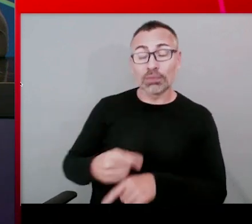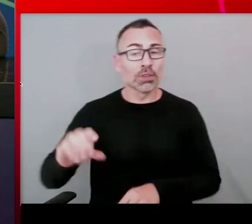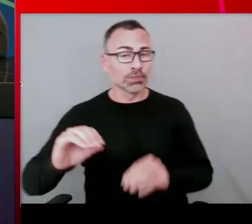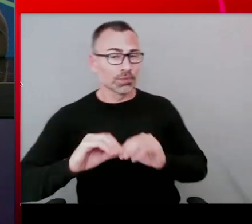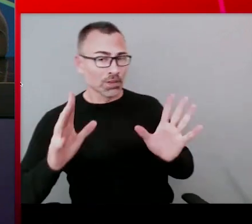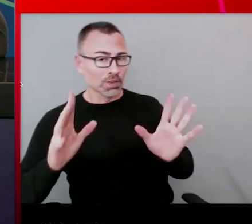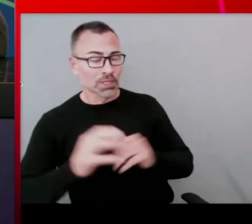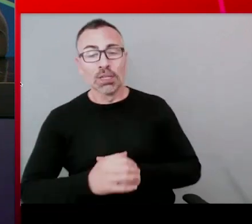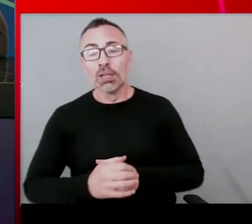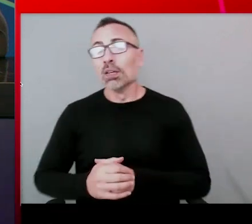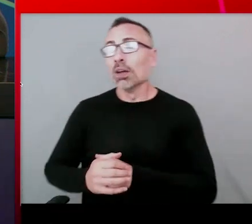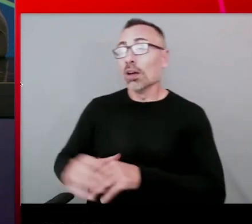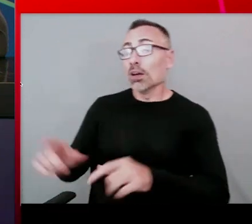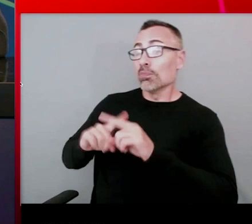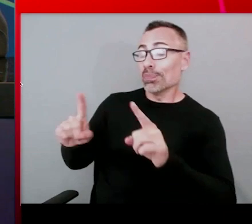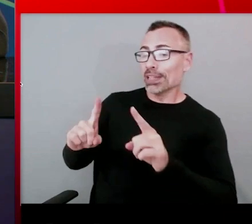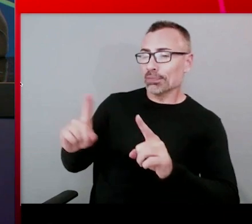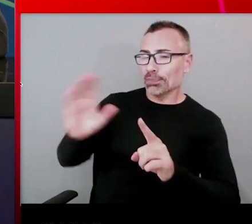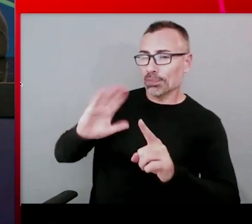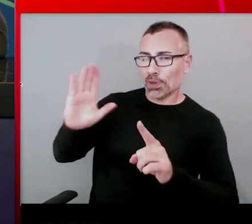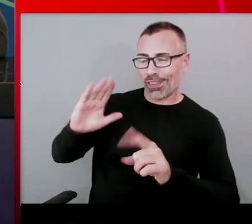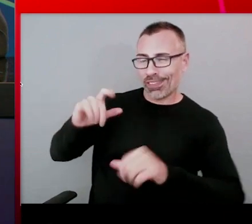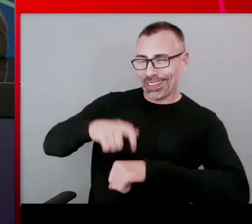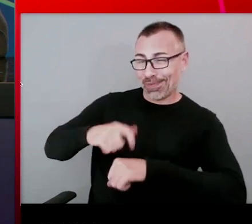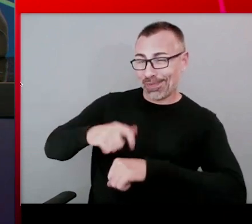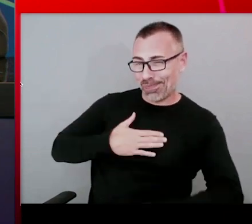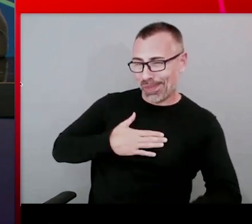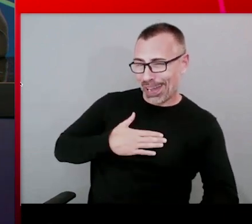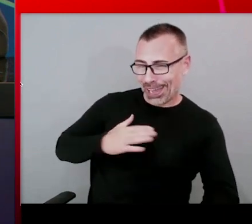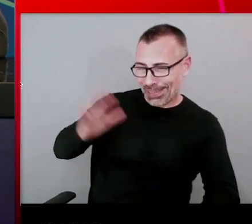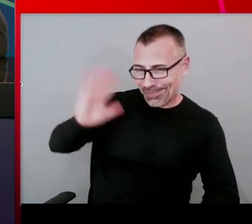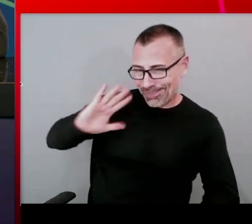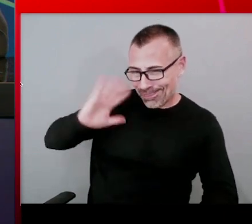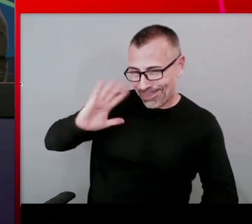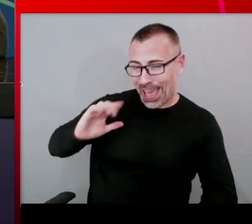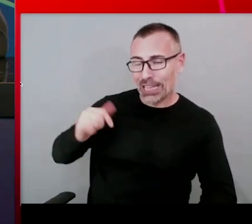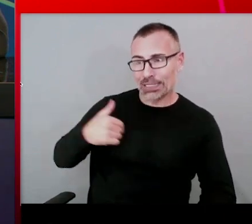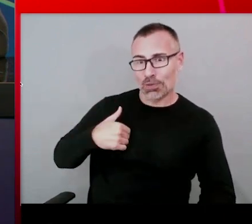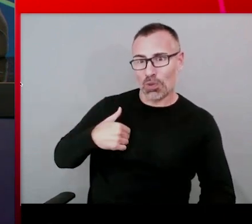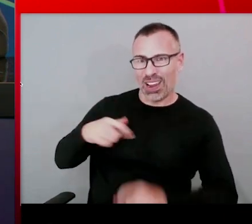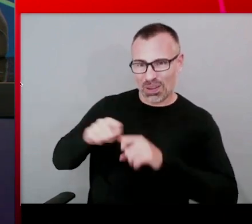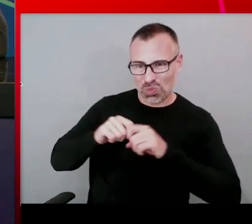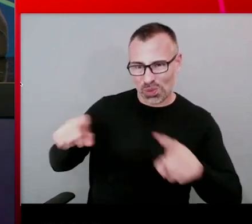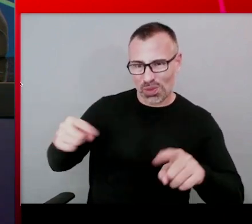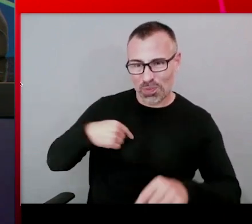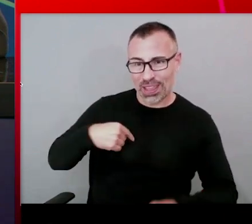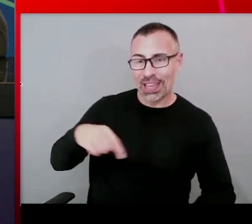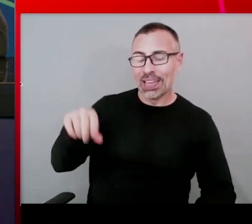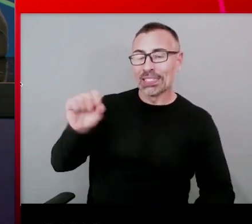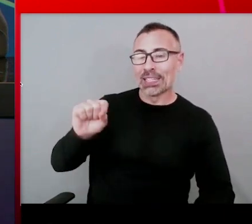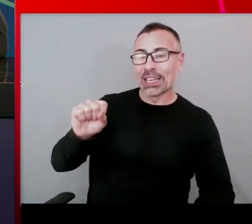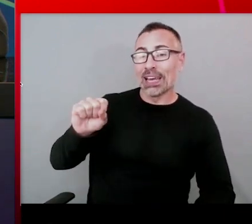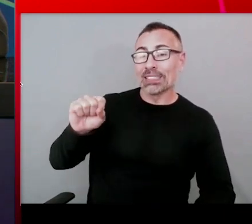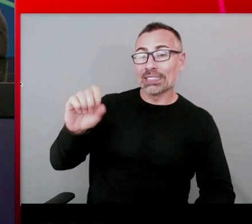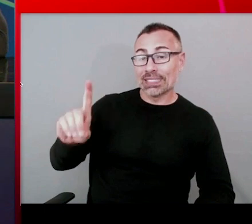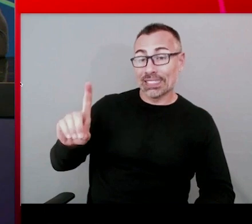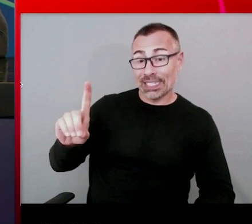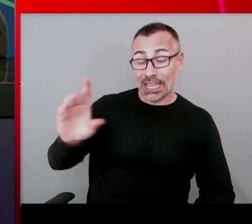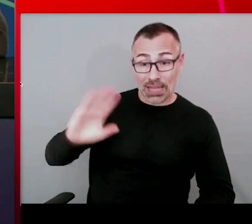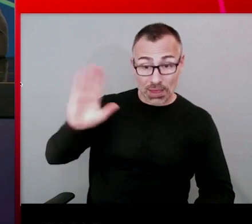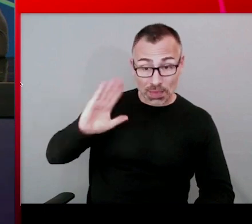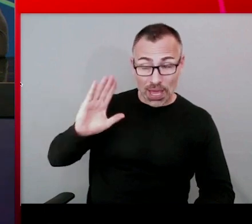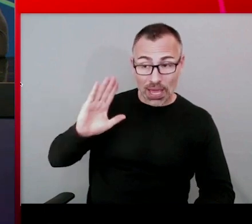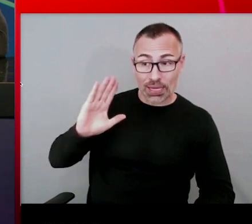there was a time in my storied past where a deployment for me as an SDE in the past was